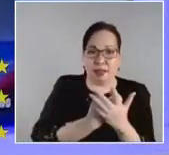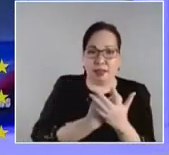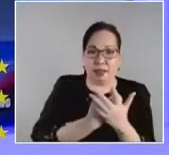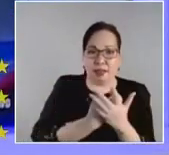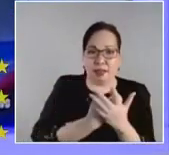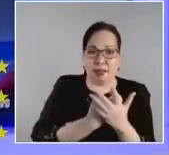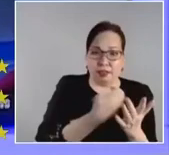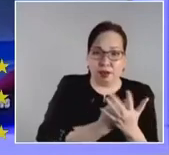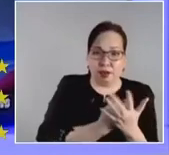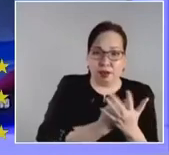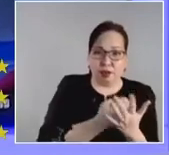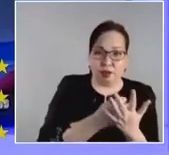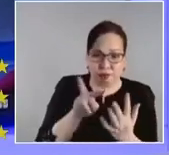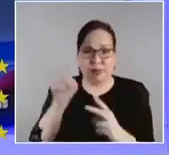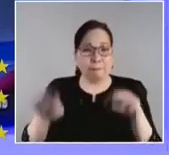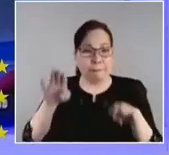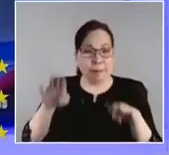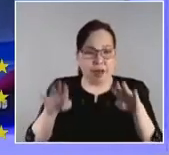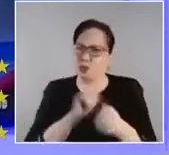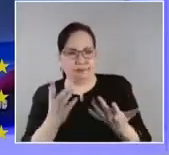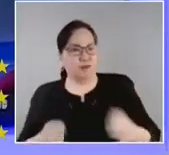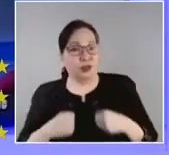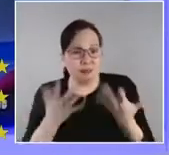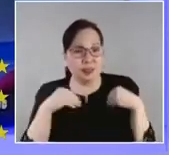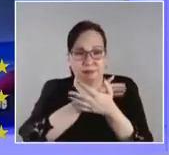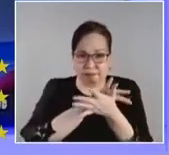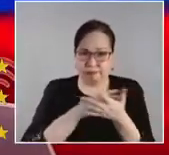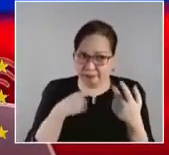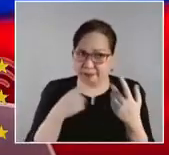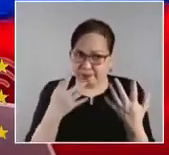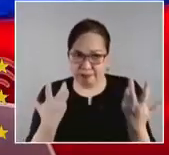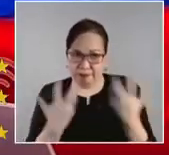very quickly, dahil pinag-usapan education and information,